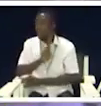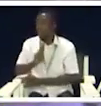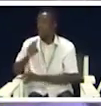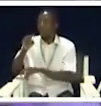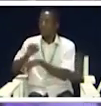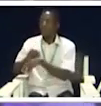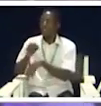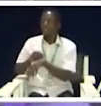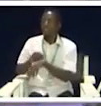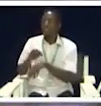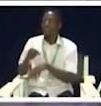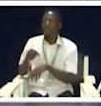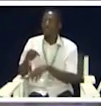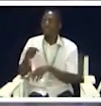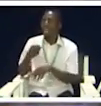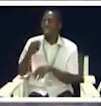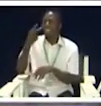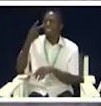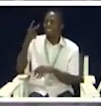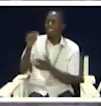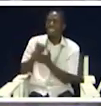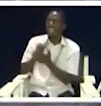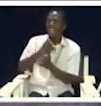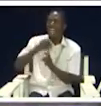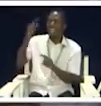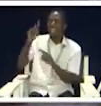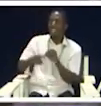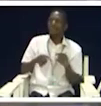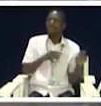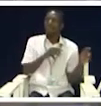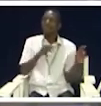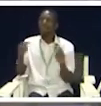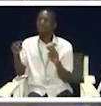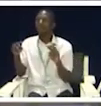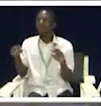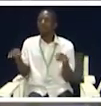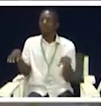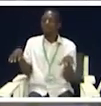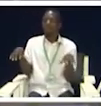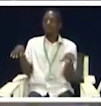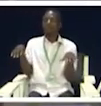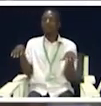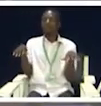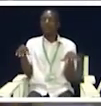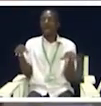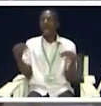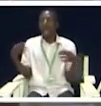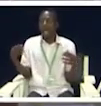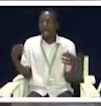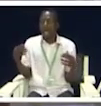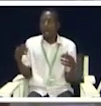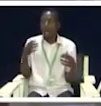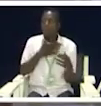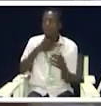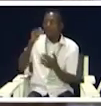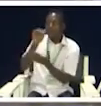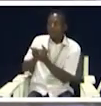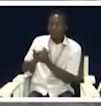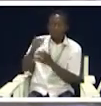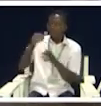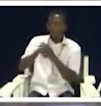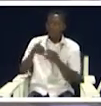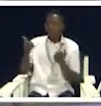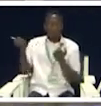Baker, I realized I couldn't move part of my body again. I was half paralyzed in the car. So gratefully, my wife was also in the car. They